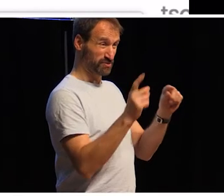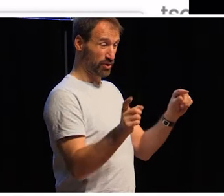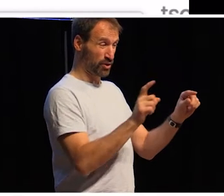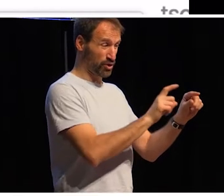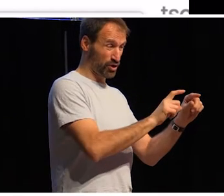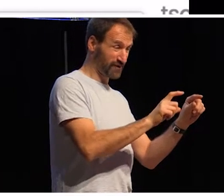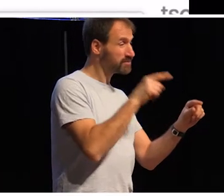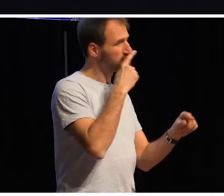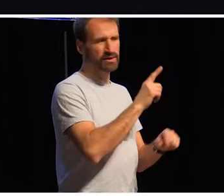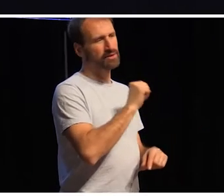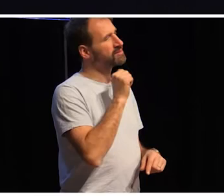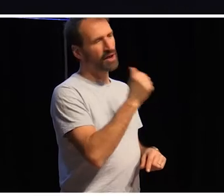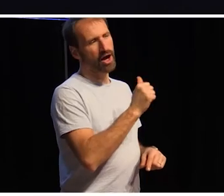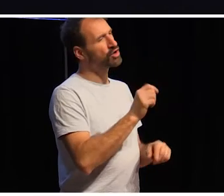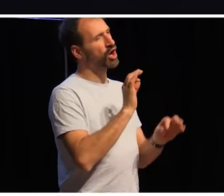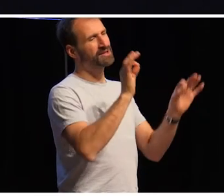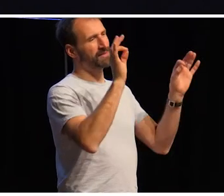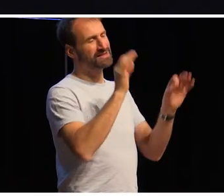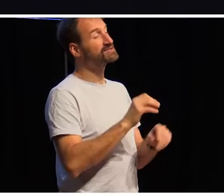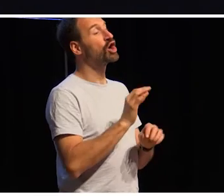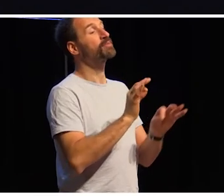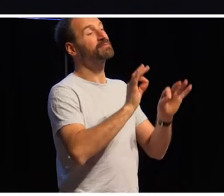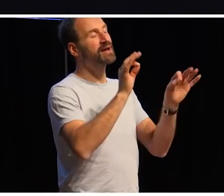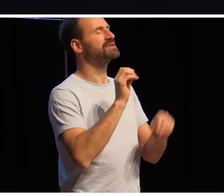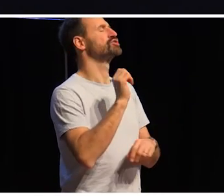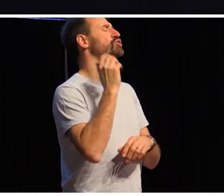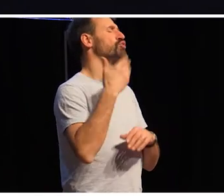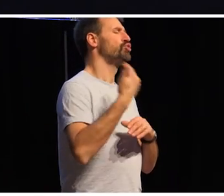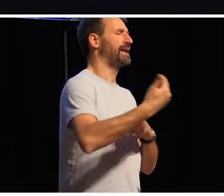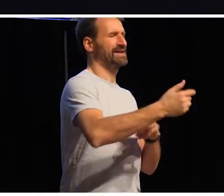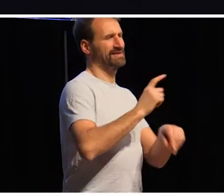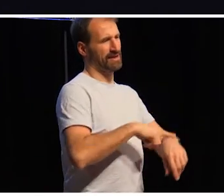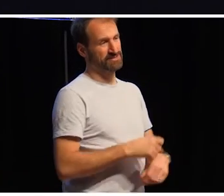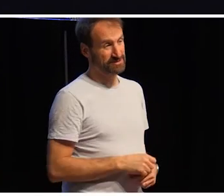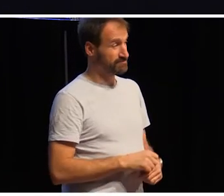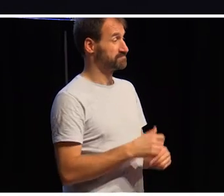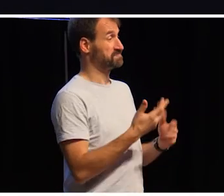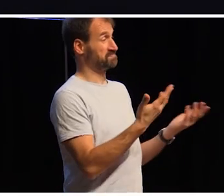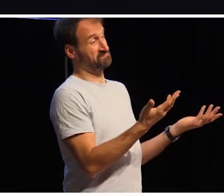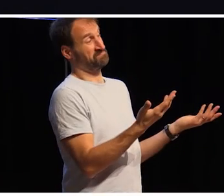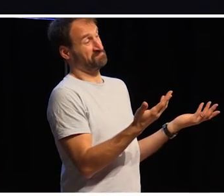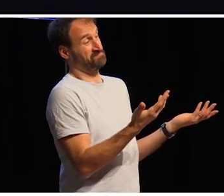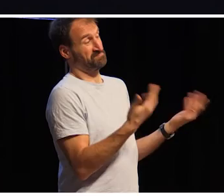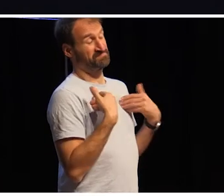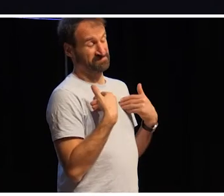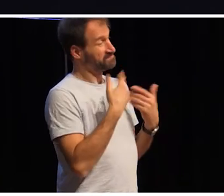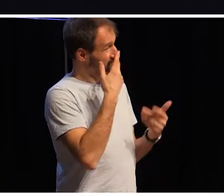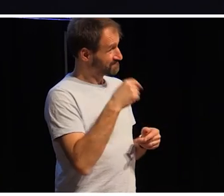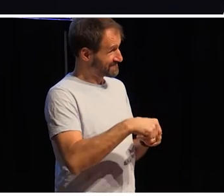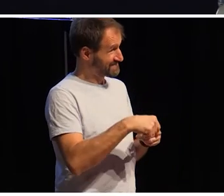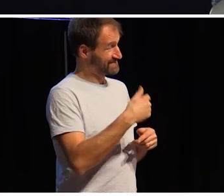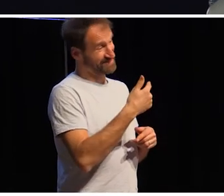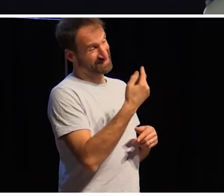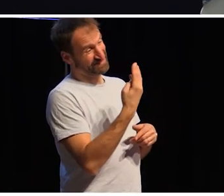optimized, optimized too many times. So in the next 24 minutes, we'll dig into this